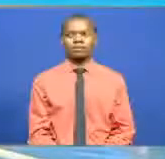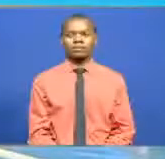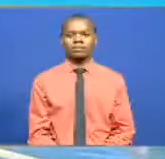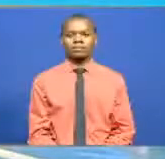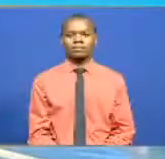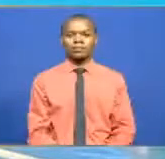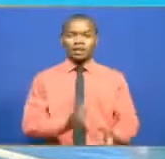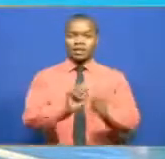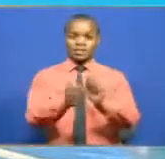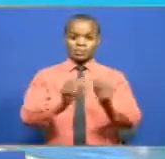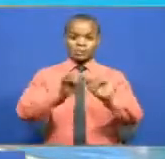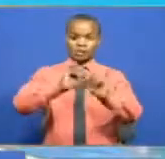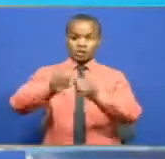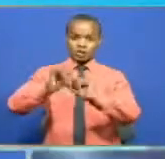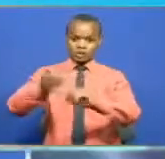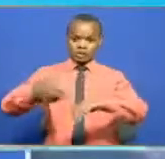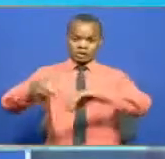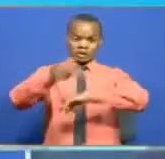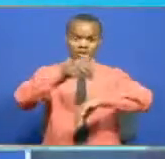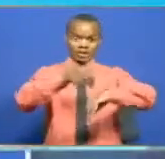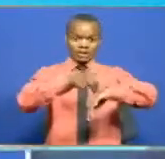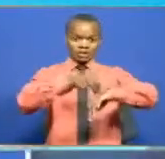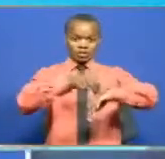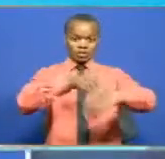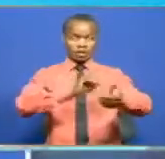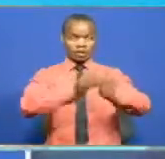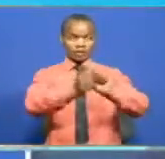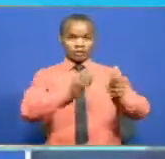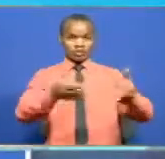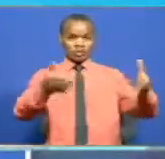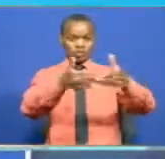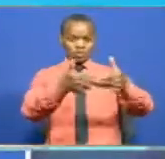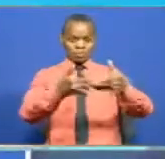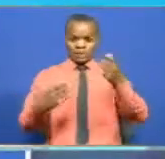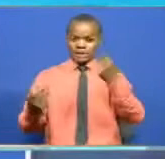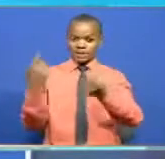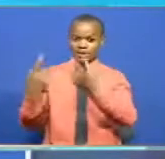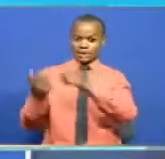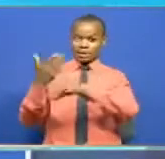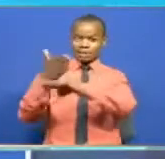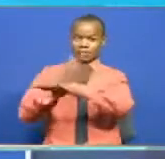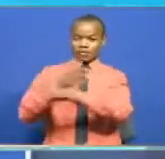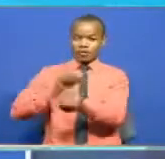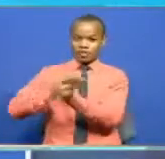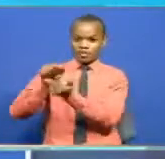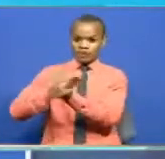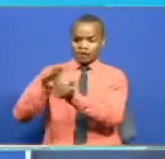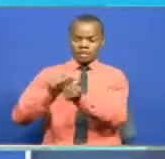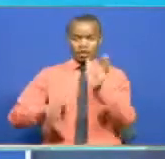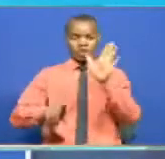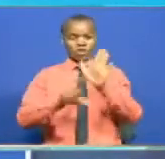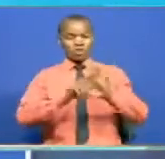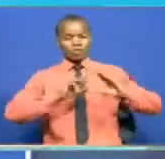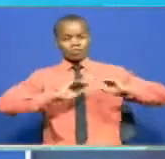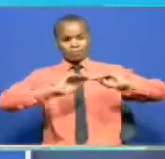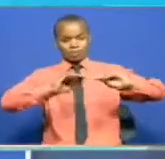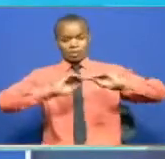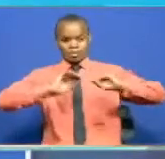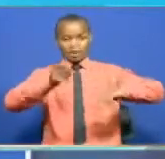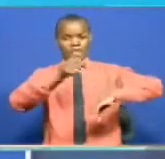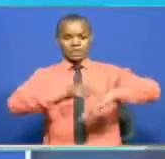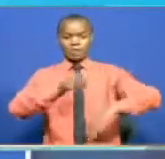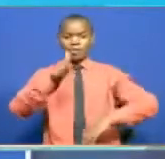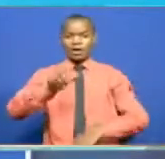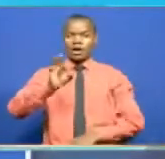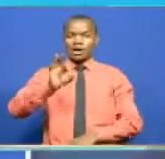And in the sports arena, the national soccer team Harambee Stars was on Friday taken through loss of the game ahead of the AFCON